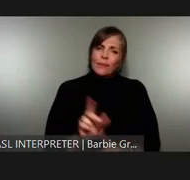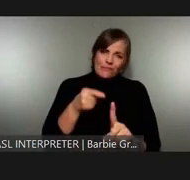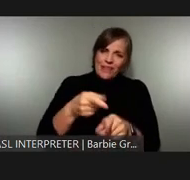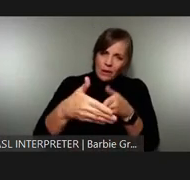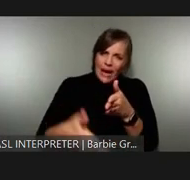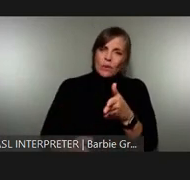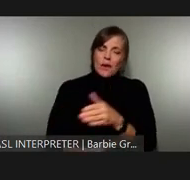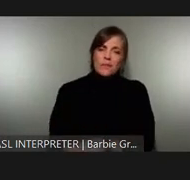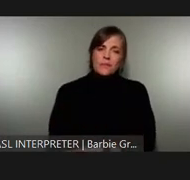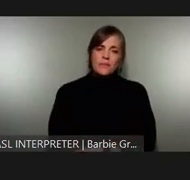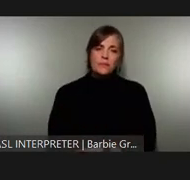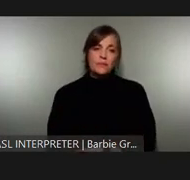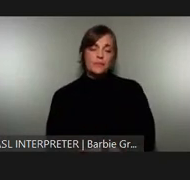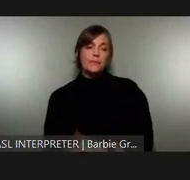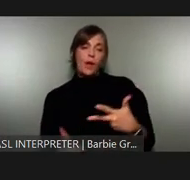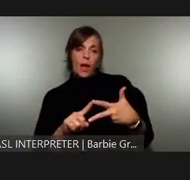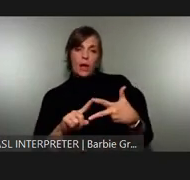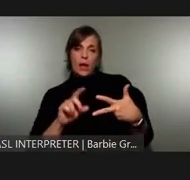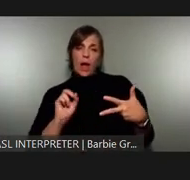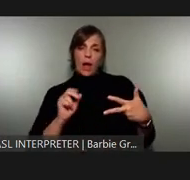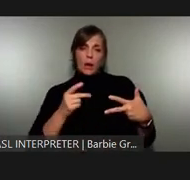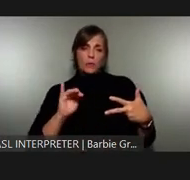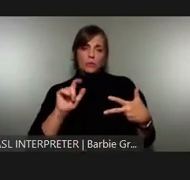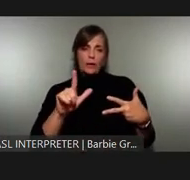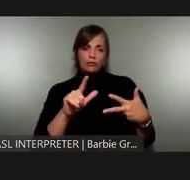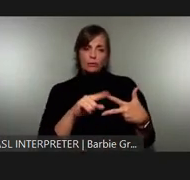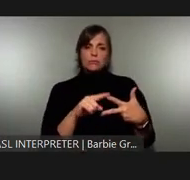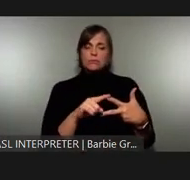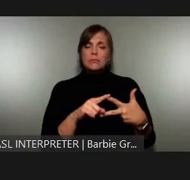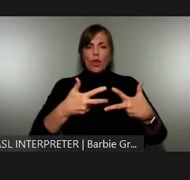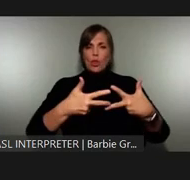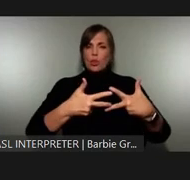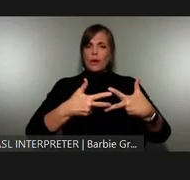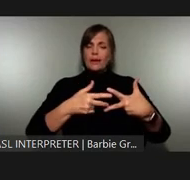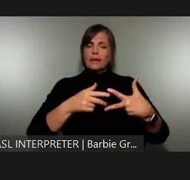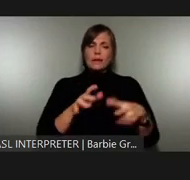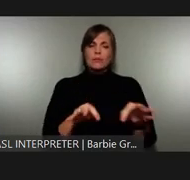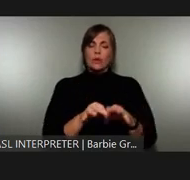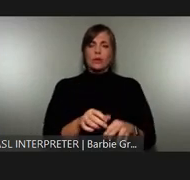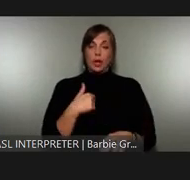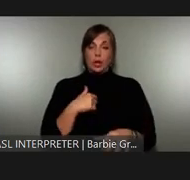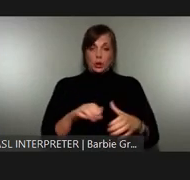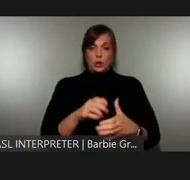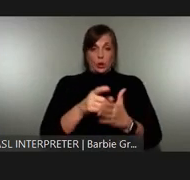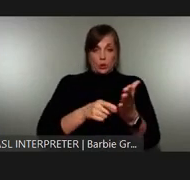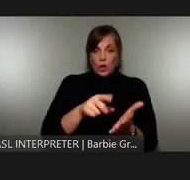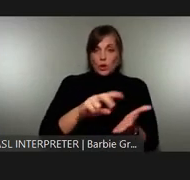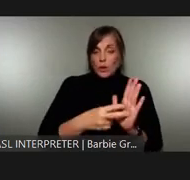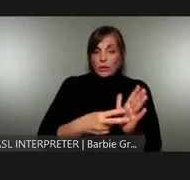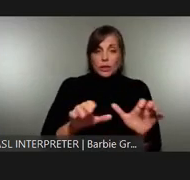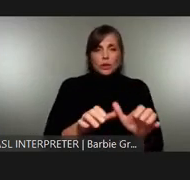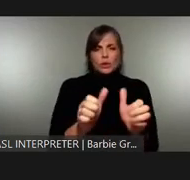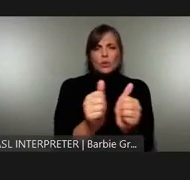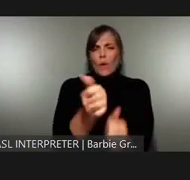operational excellence, three key components here. The first is doing what you intend to do and doing it